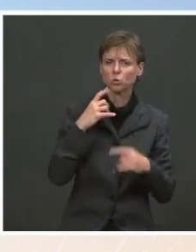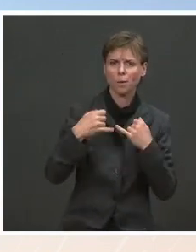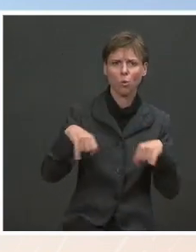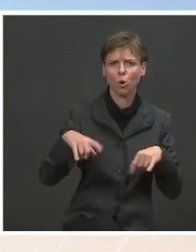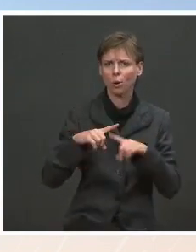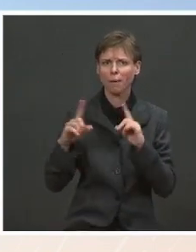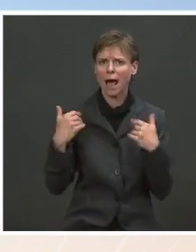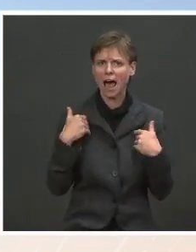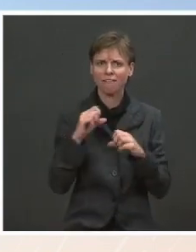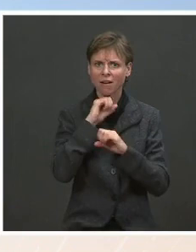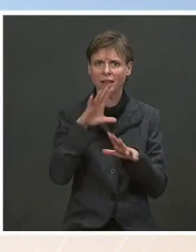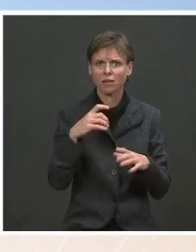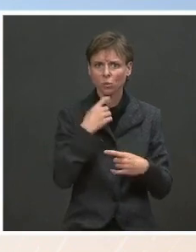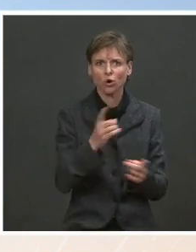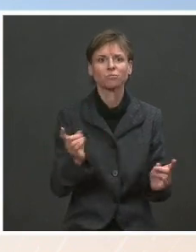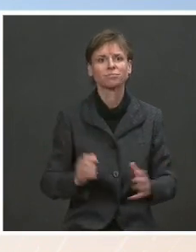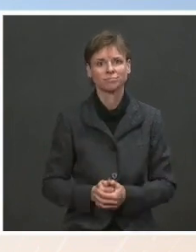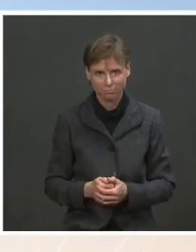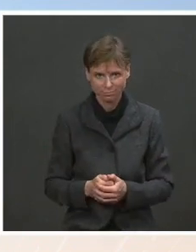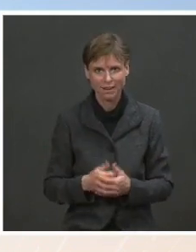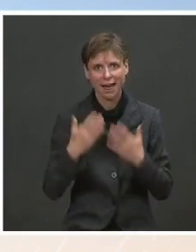today. Thank you, everyone.